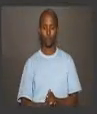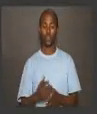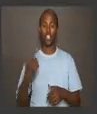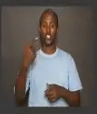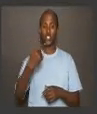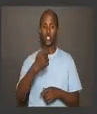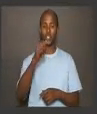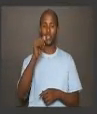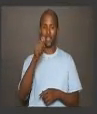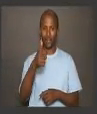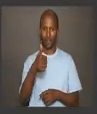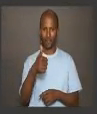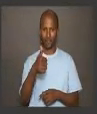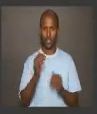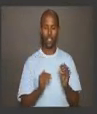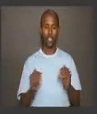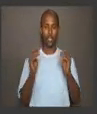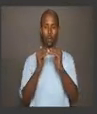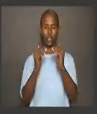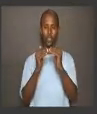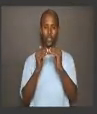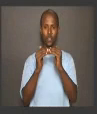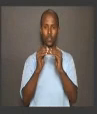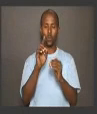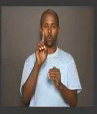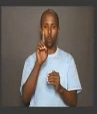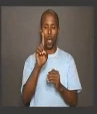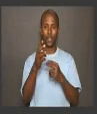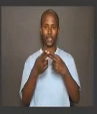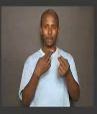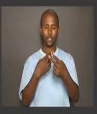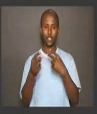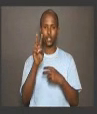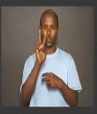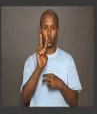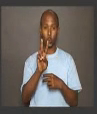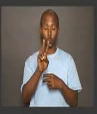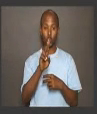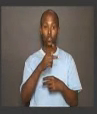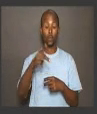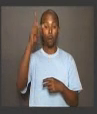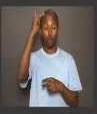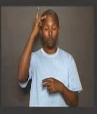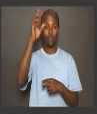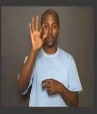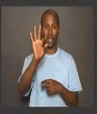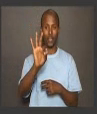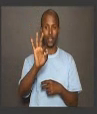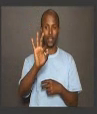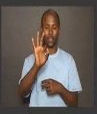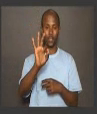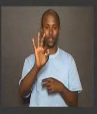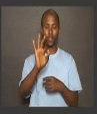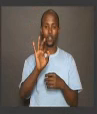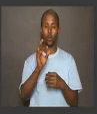G10 equals 1 times 2 to the power of 9,